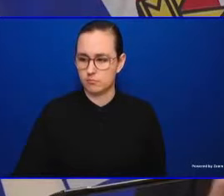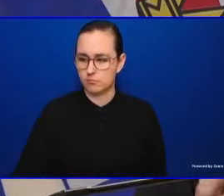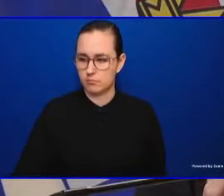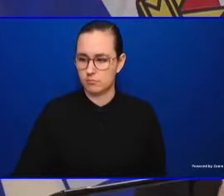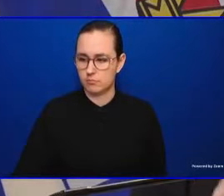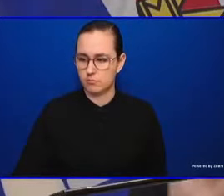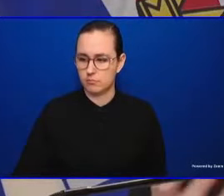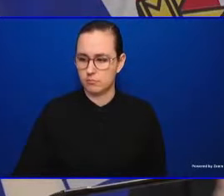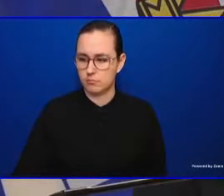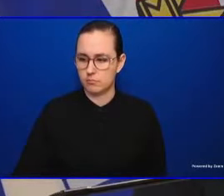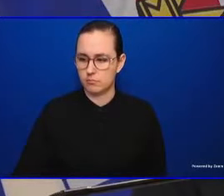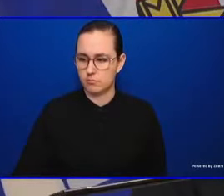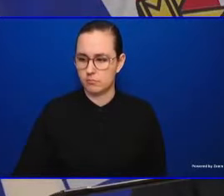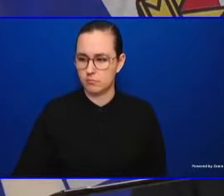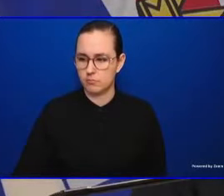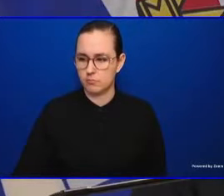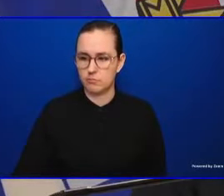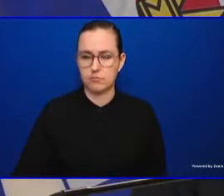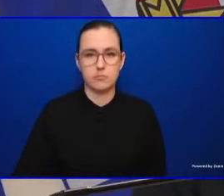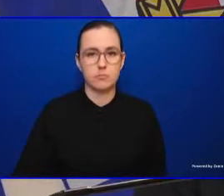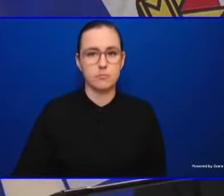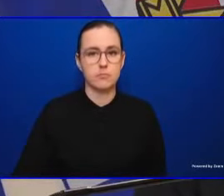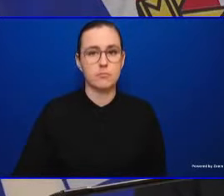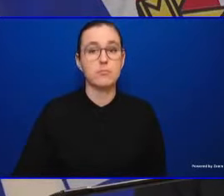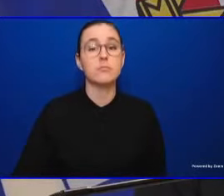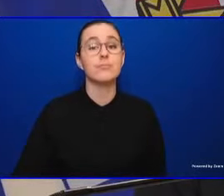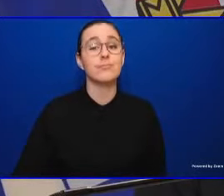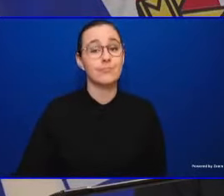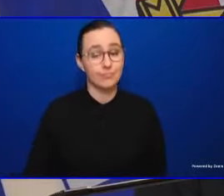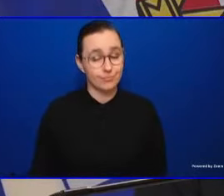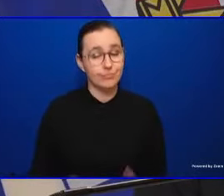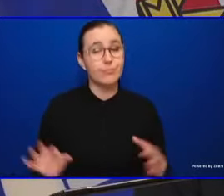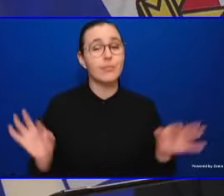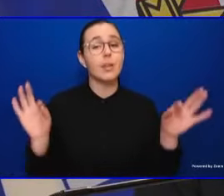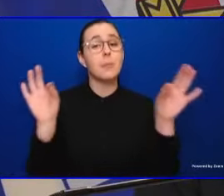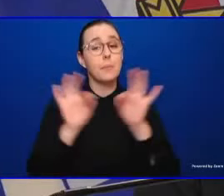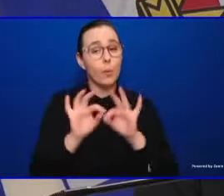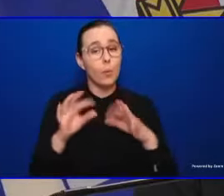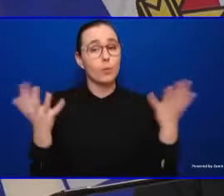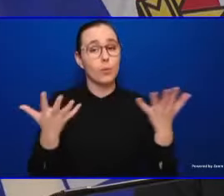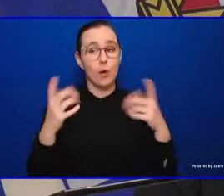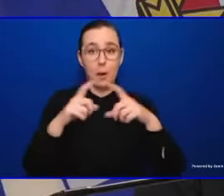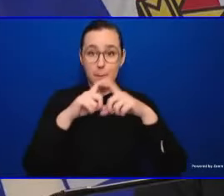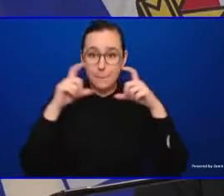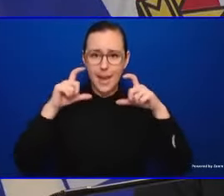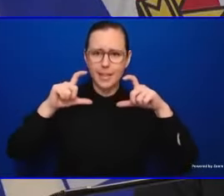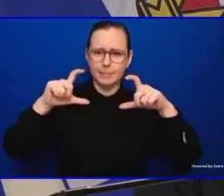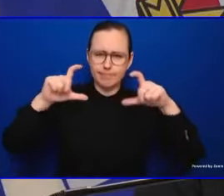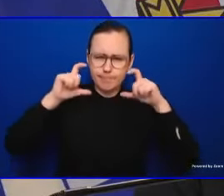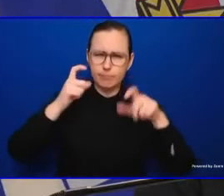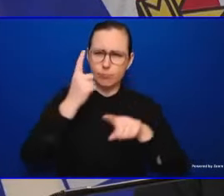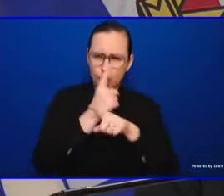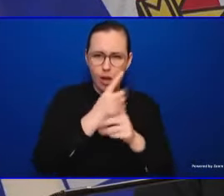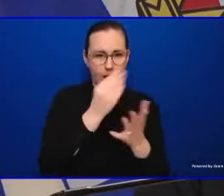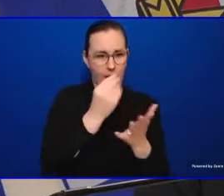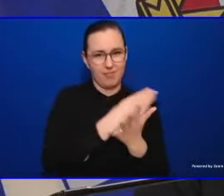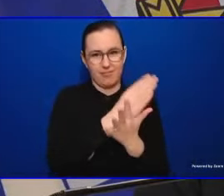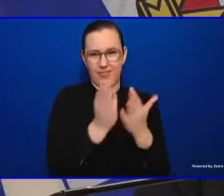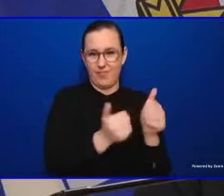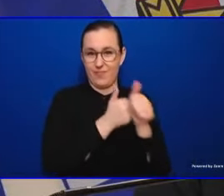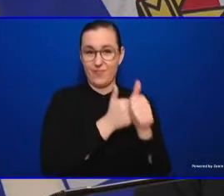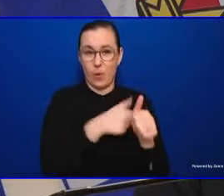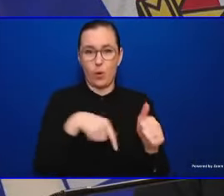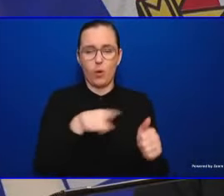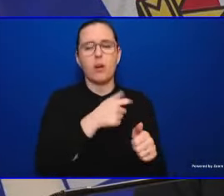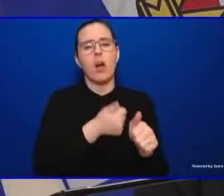of the other things that help prevent transmission of infections. Do you have a follow-up, Belle? Yes,